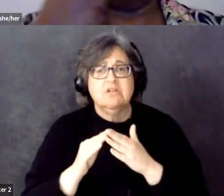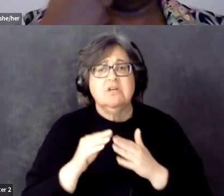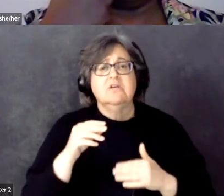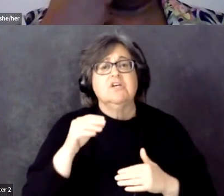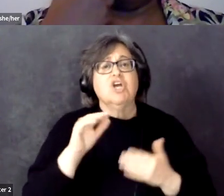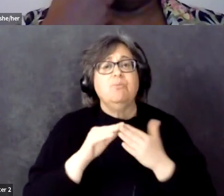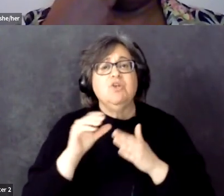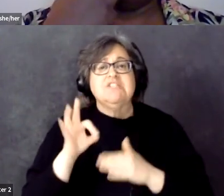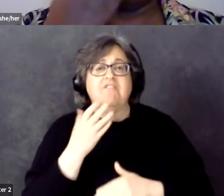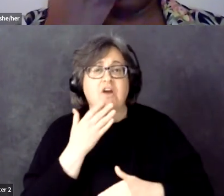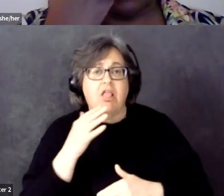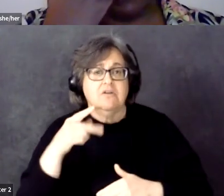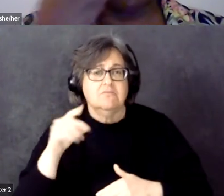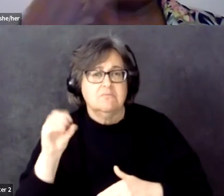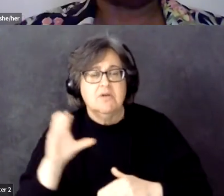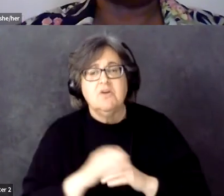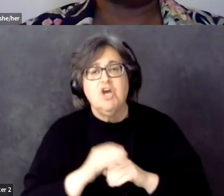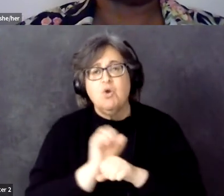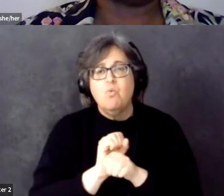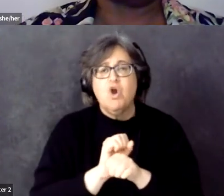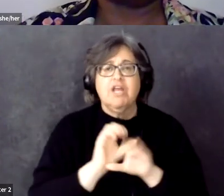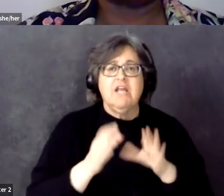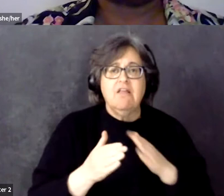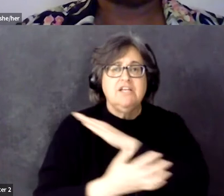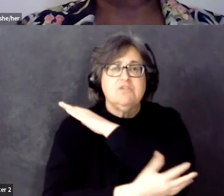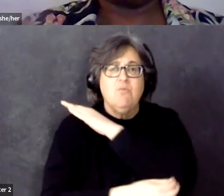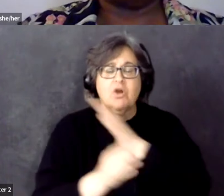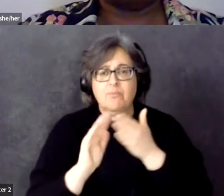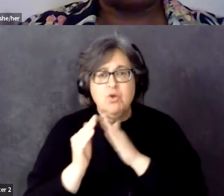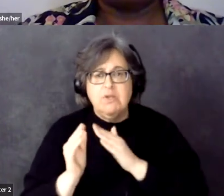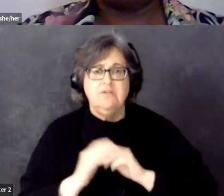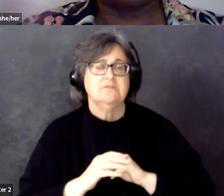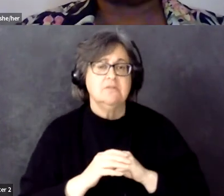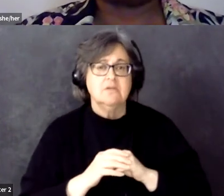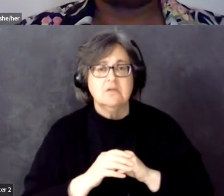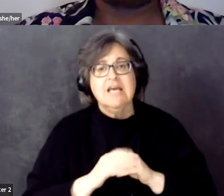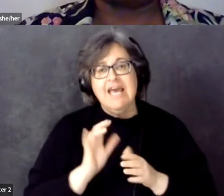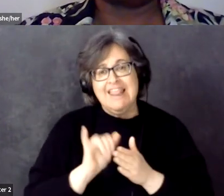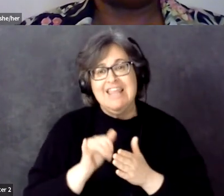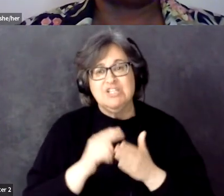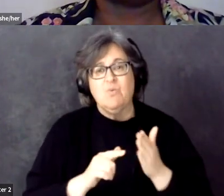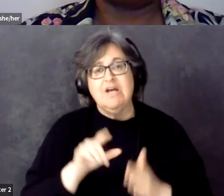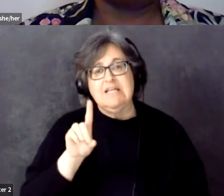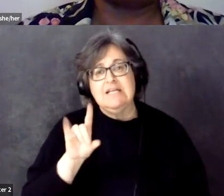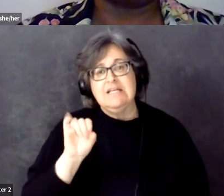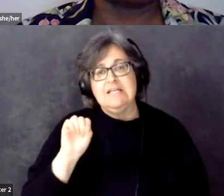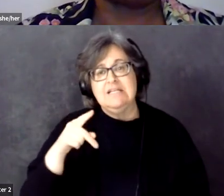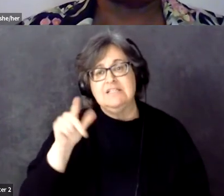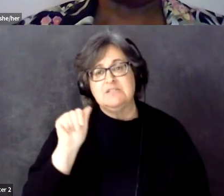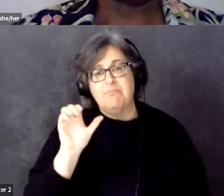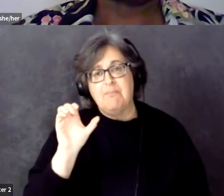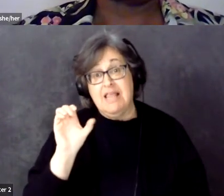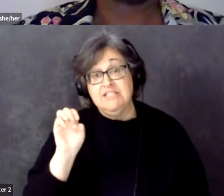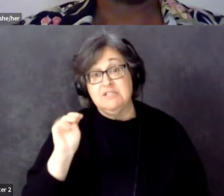in community and working class and in poor communities. That's what displacement also looks